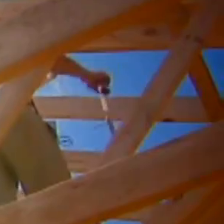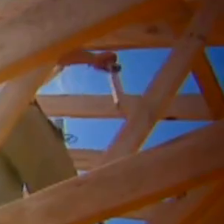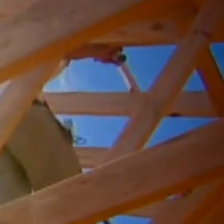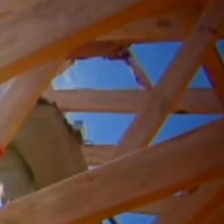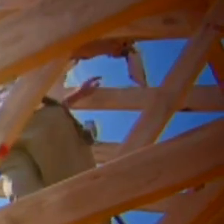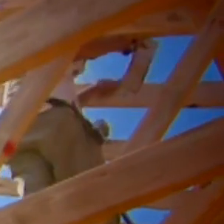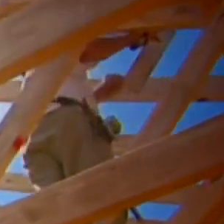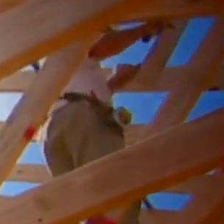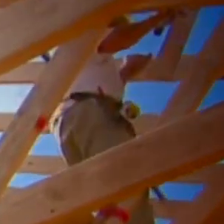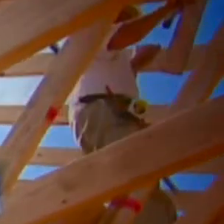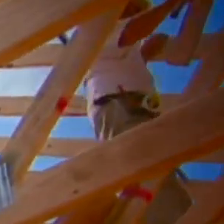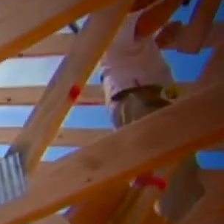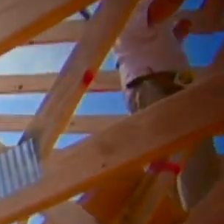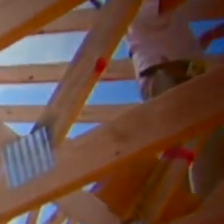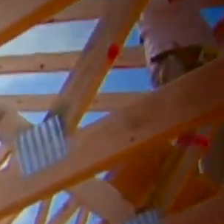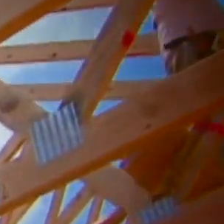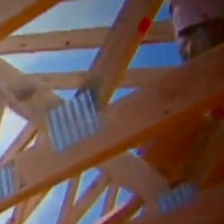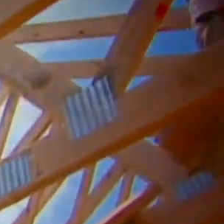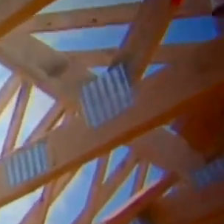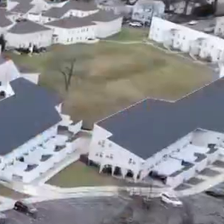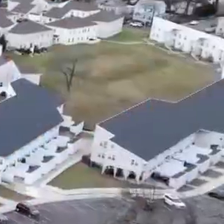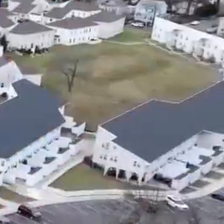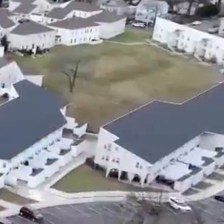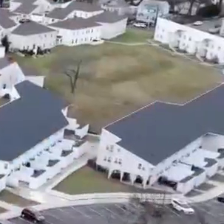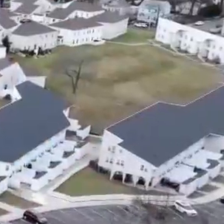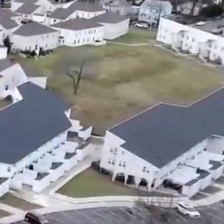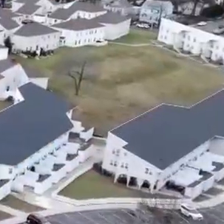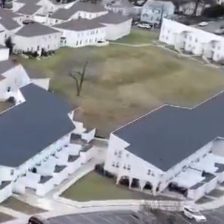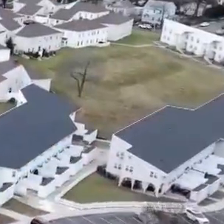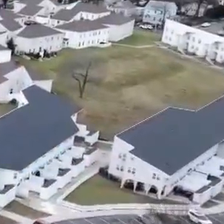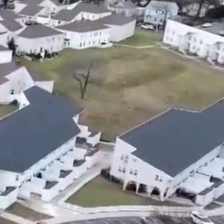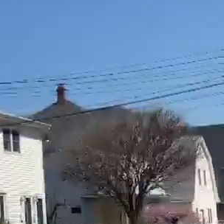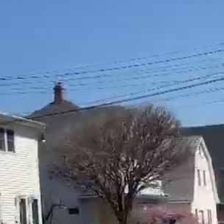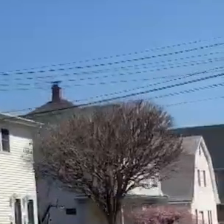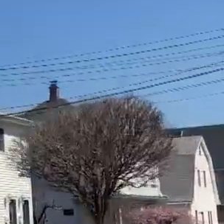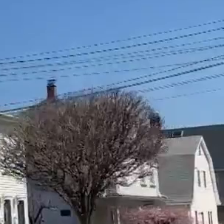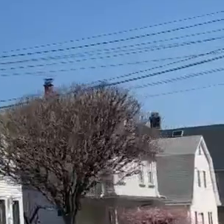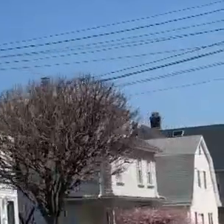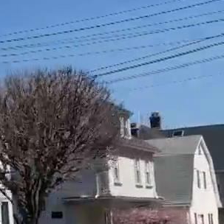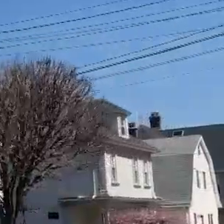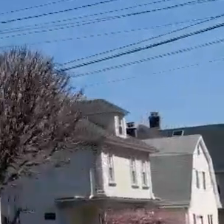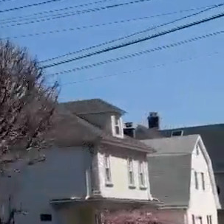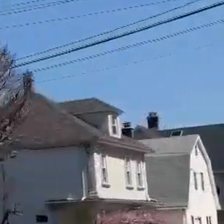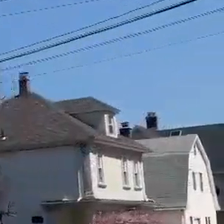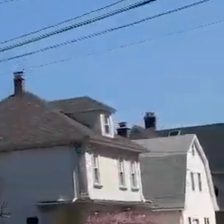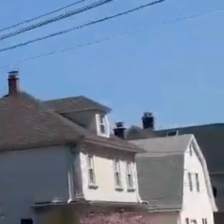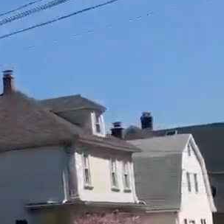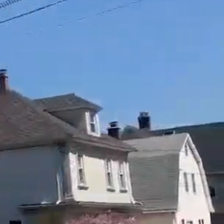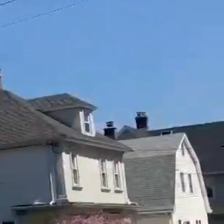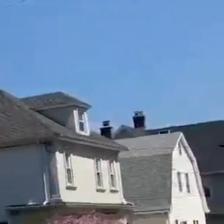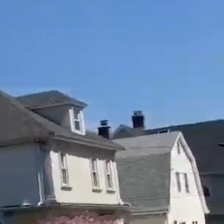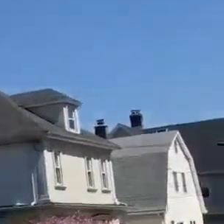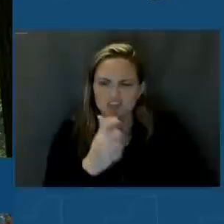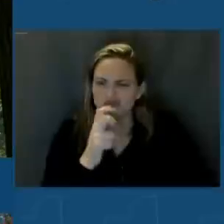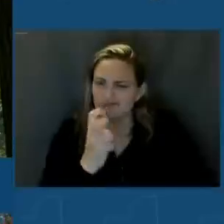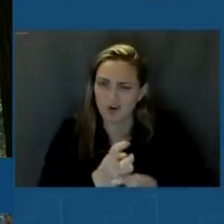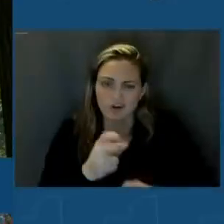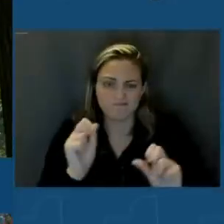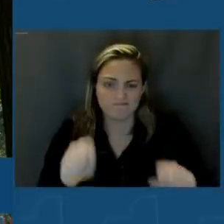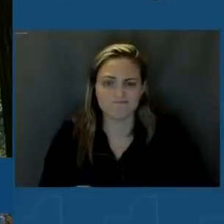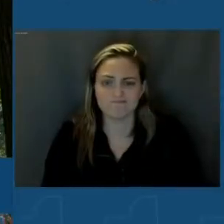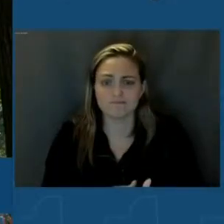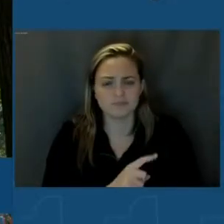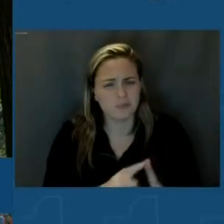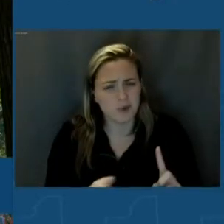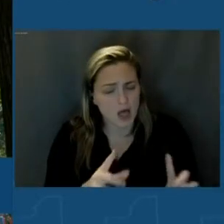nation. But the governor's plan to boost affordable housing, central to her agenda, fell apart when no agreement could be reached. We're not